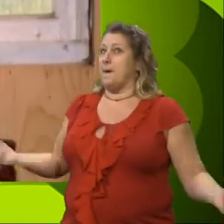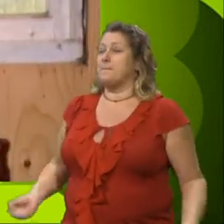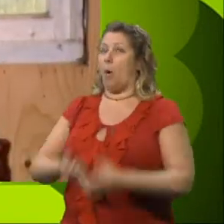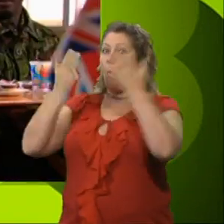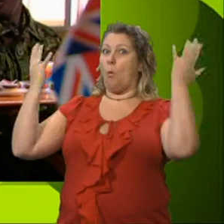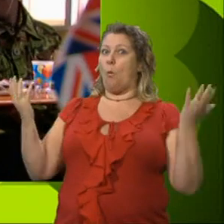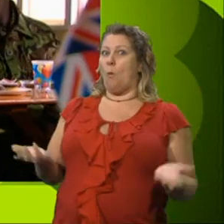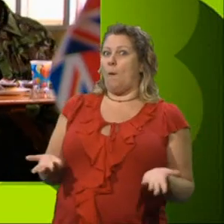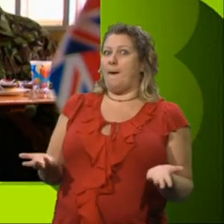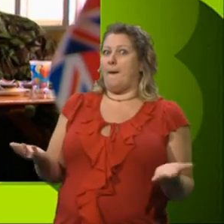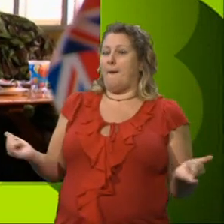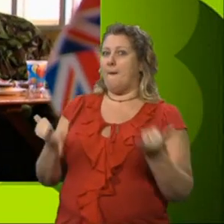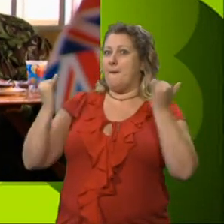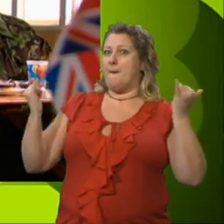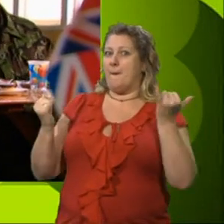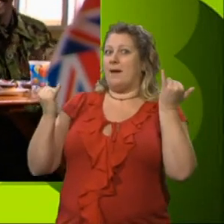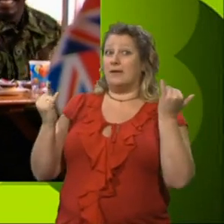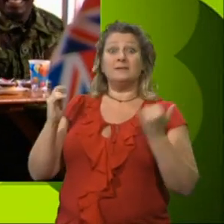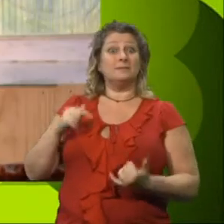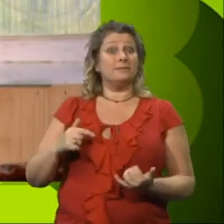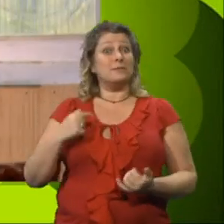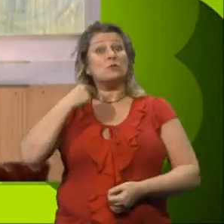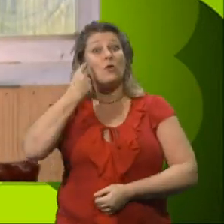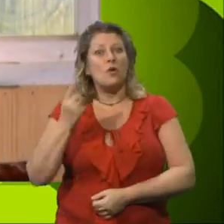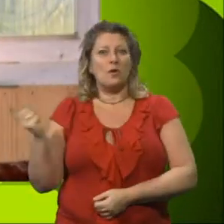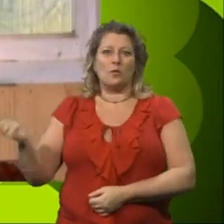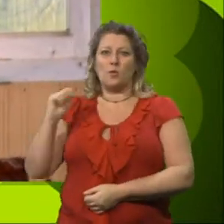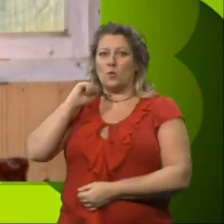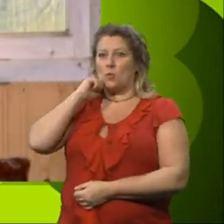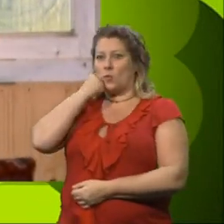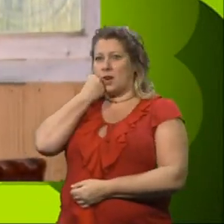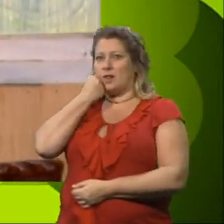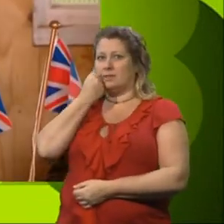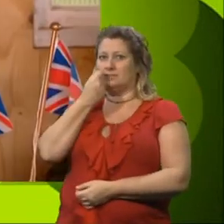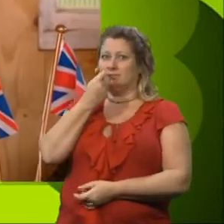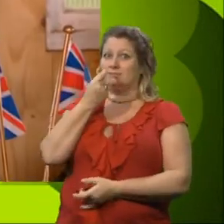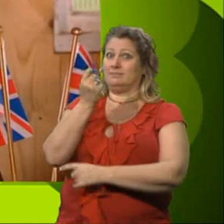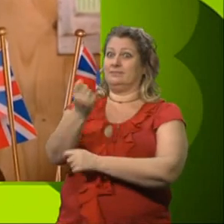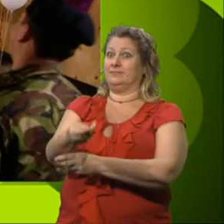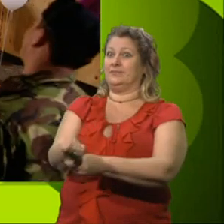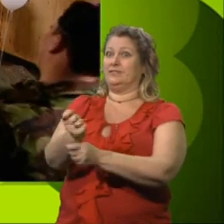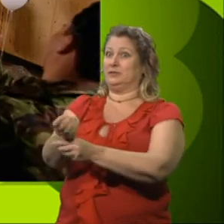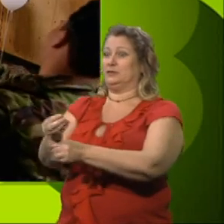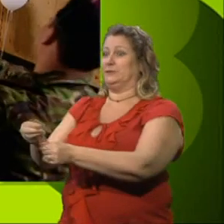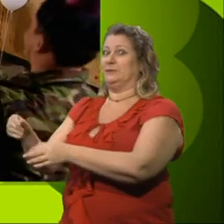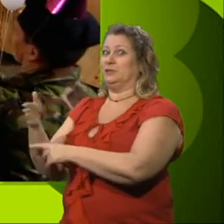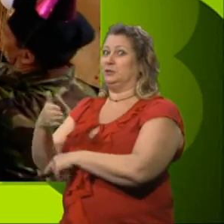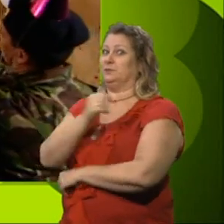with a bang. This time tomorrow, the Colonel will be feeding the fishes.